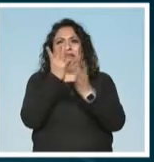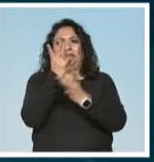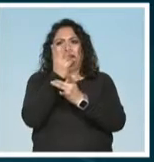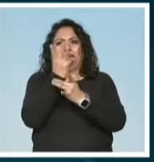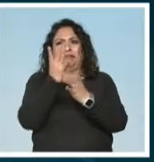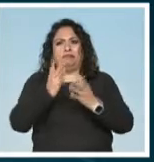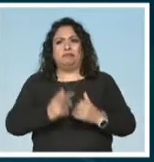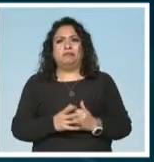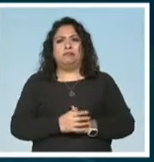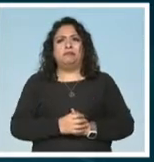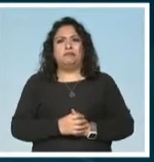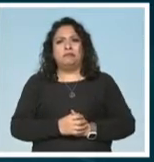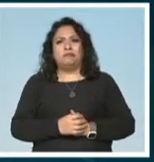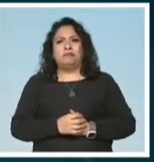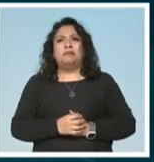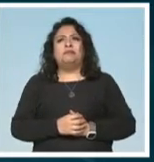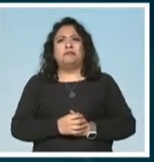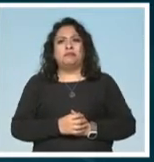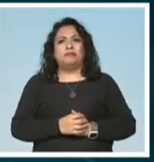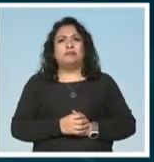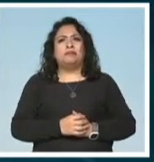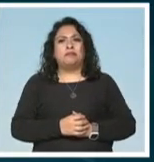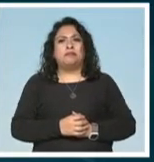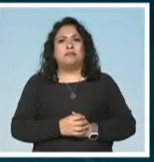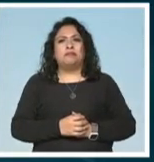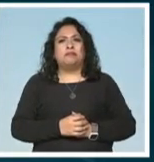vanguards, you know, of